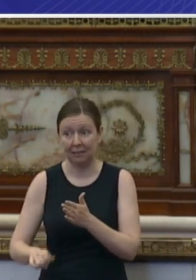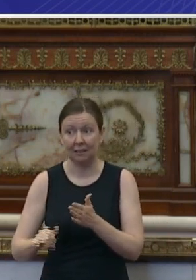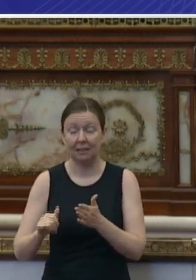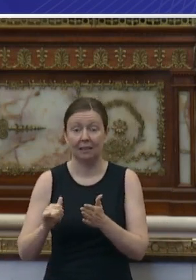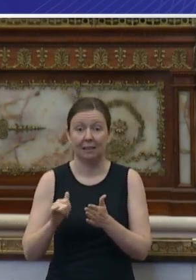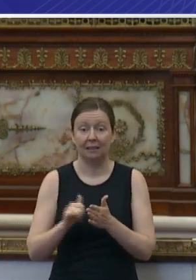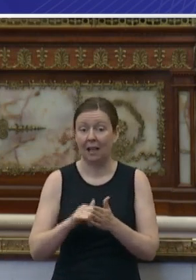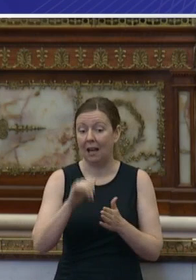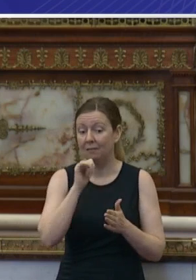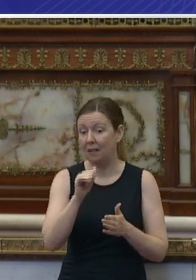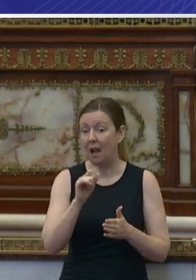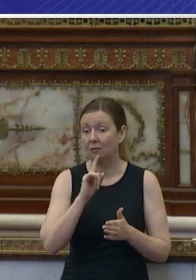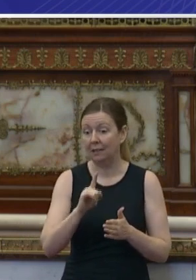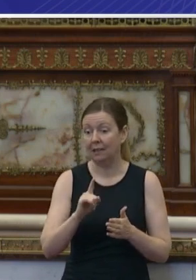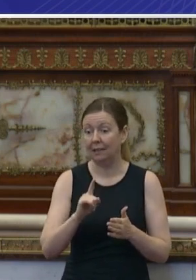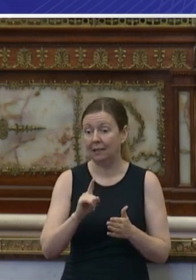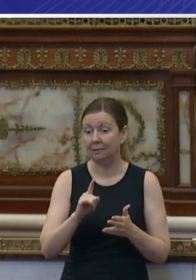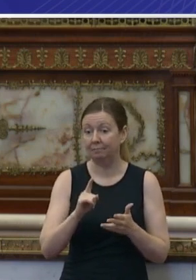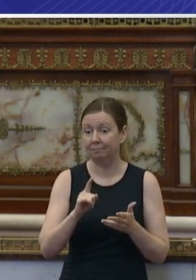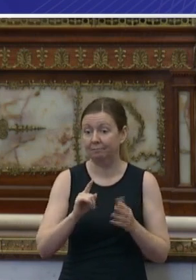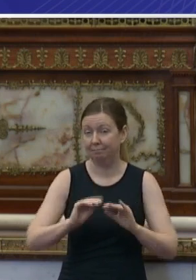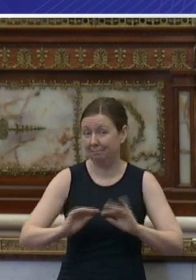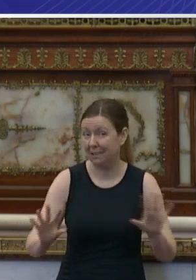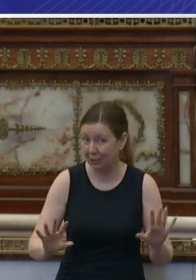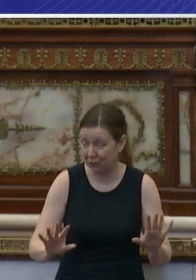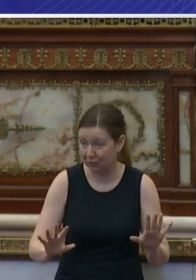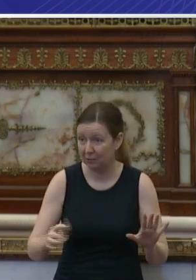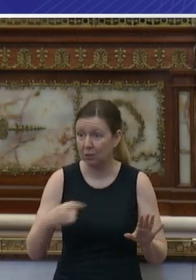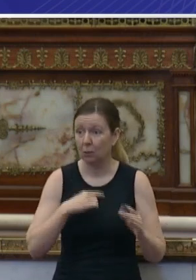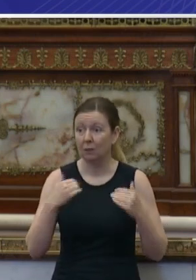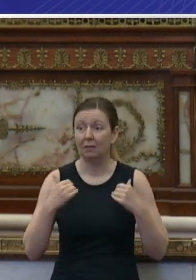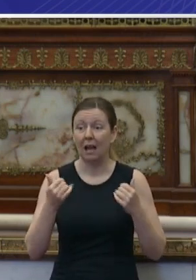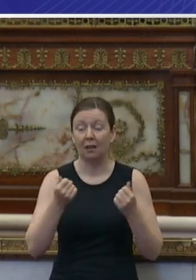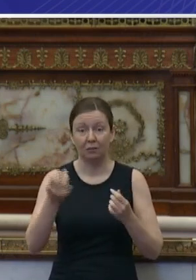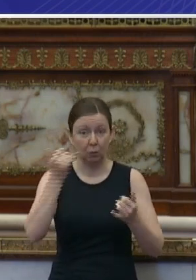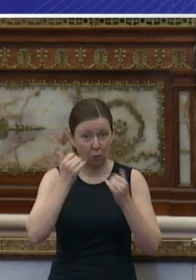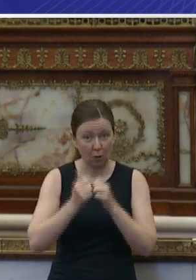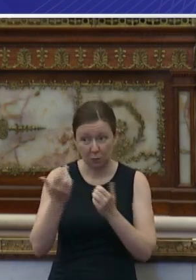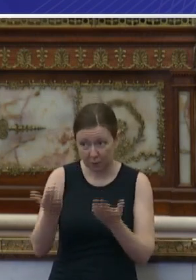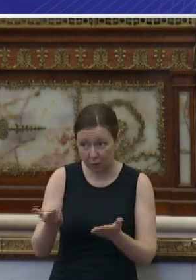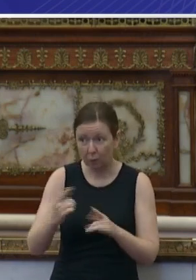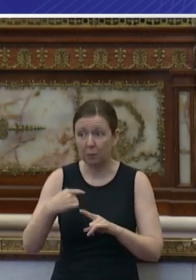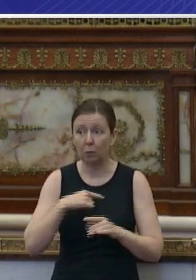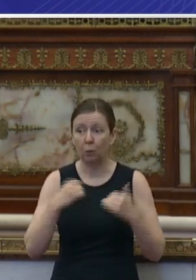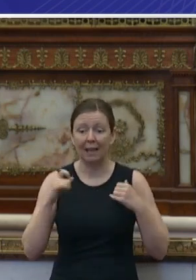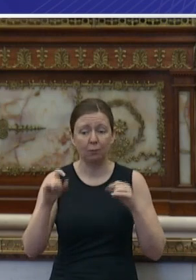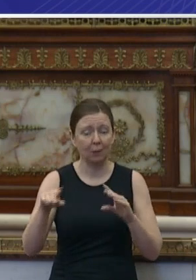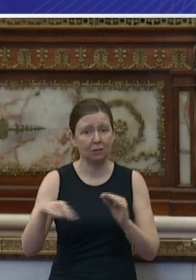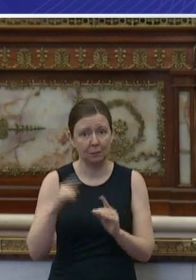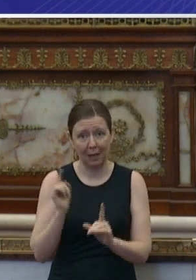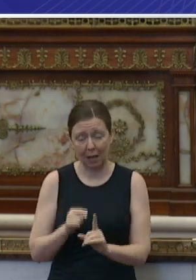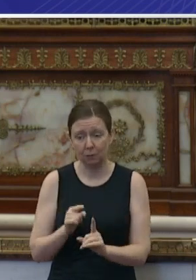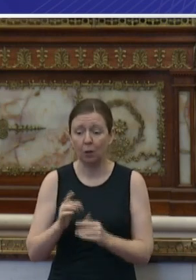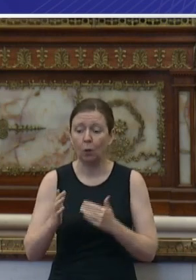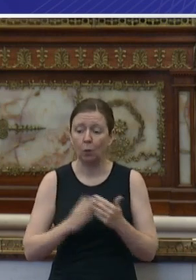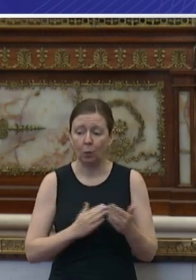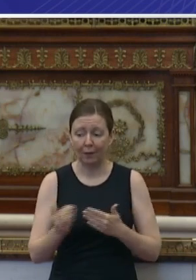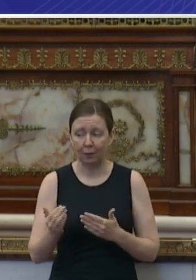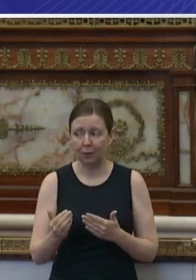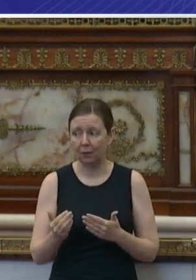have not been necessarily cleared up. We have had a couple of calls with you, but we have questions regarding whether or